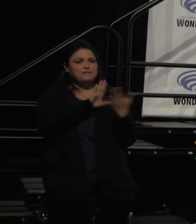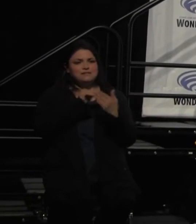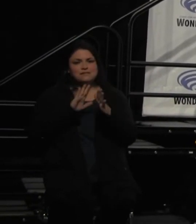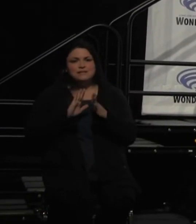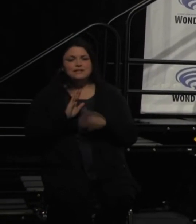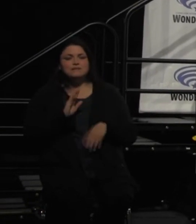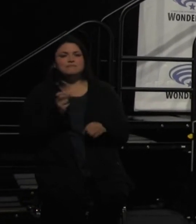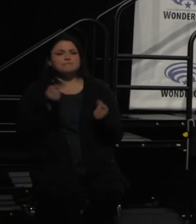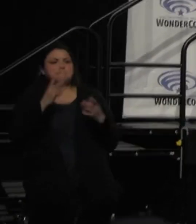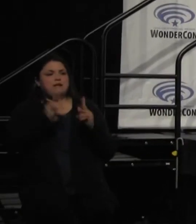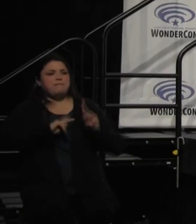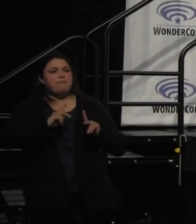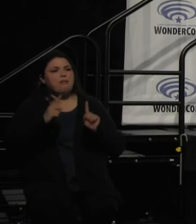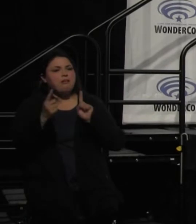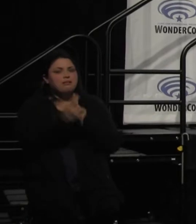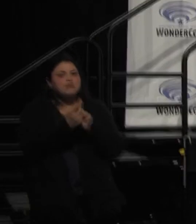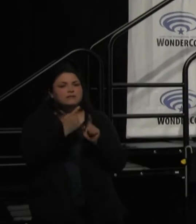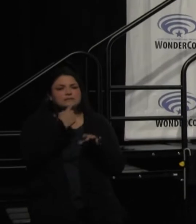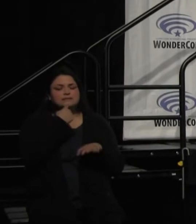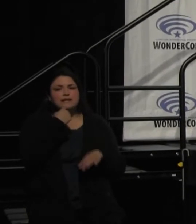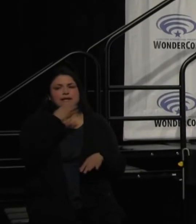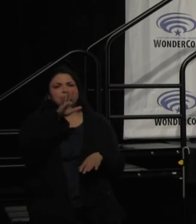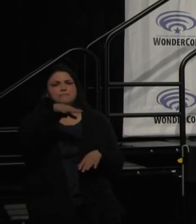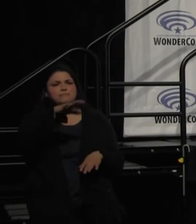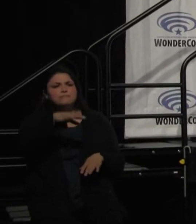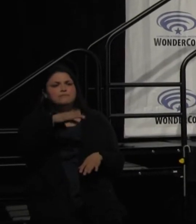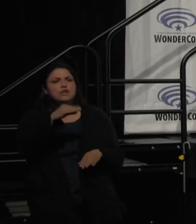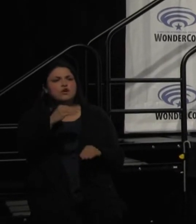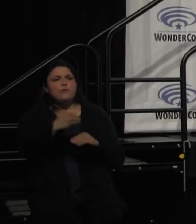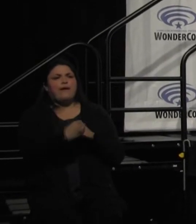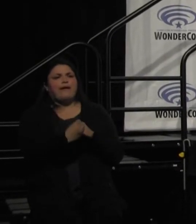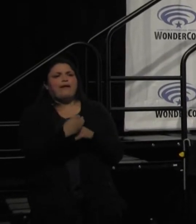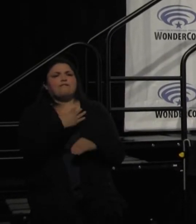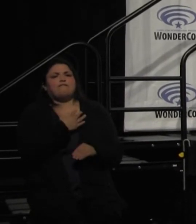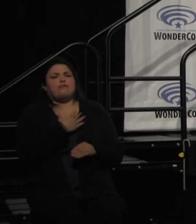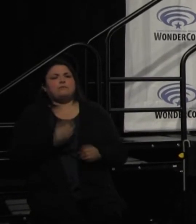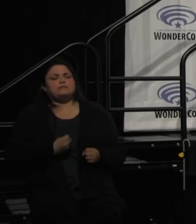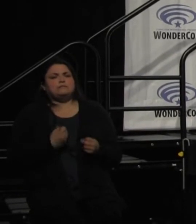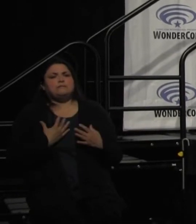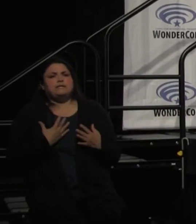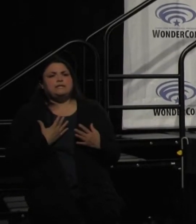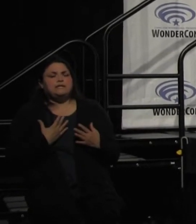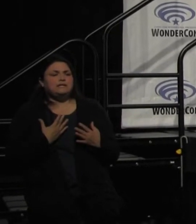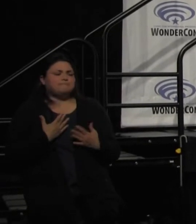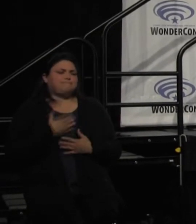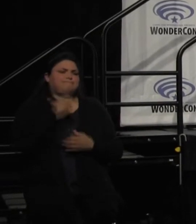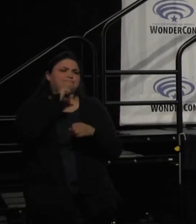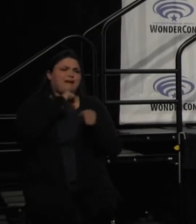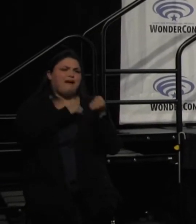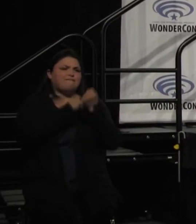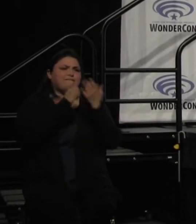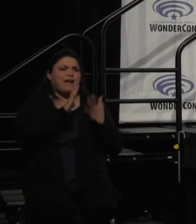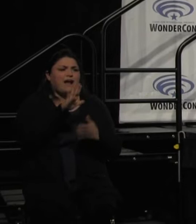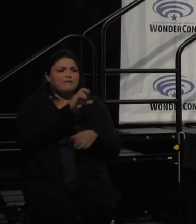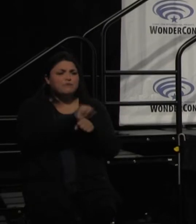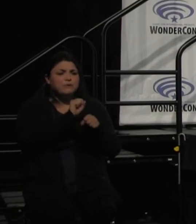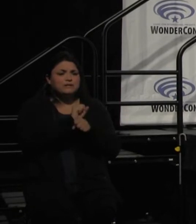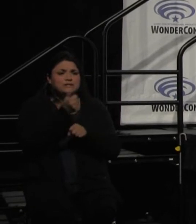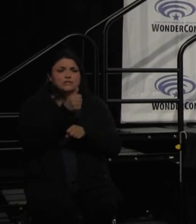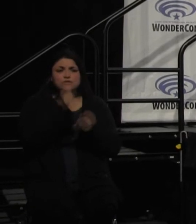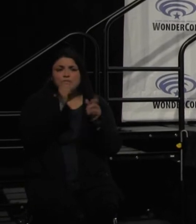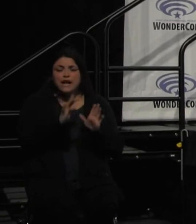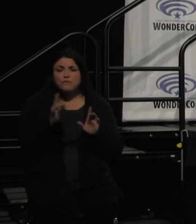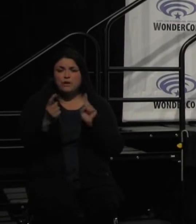people who come up to you and say, oh, you influenced me, I'm such a fan of your work. Is there anyone that you met that you